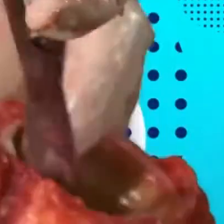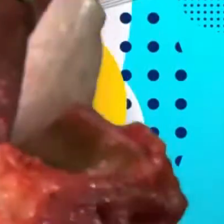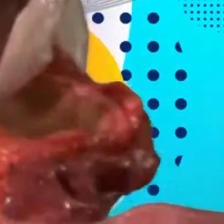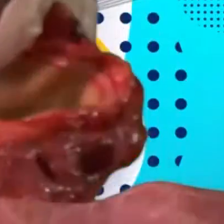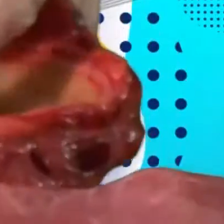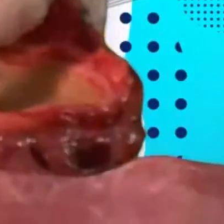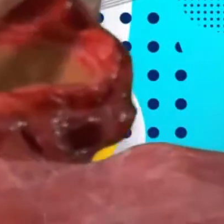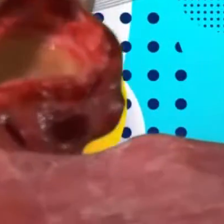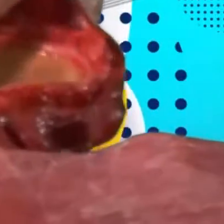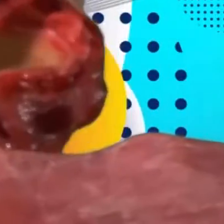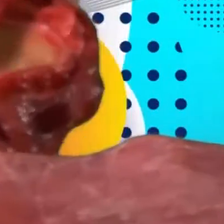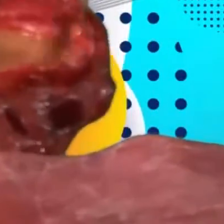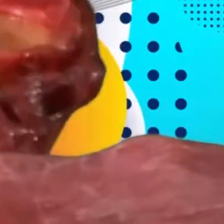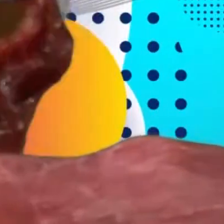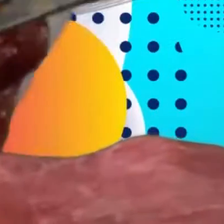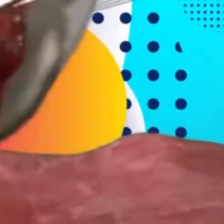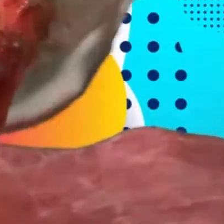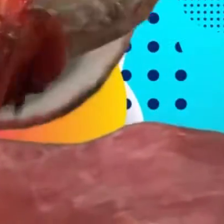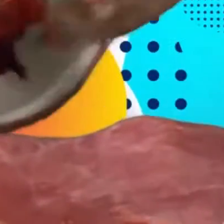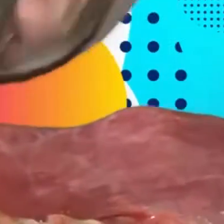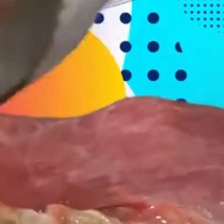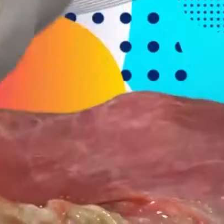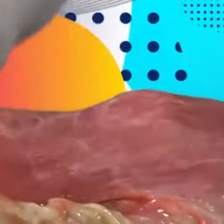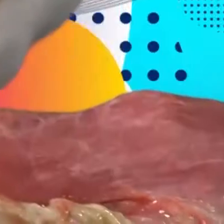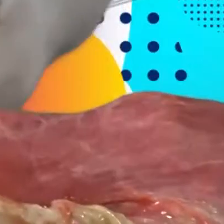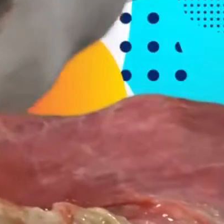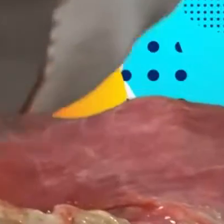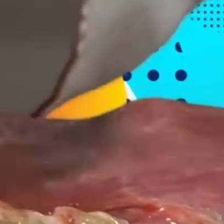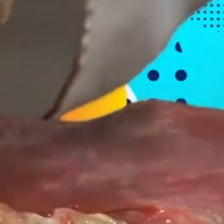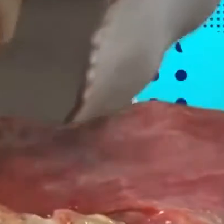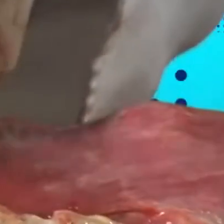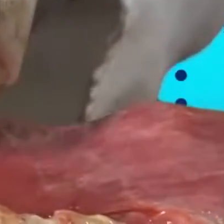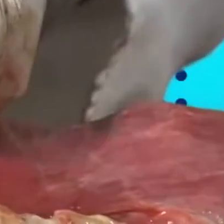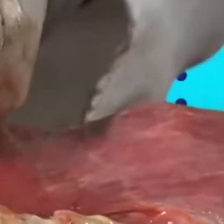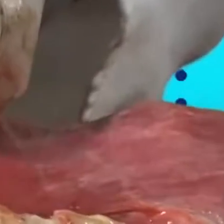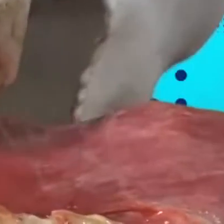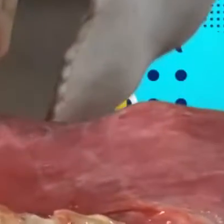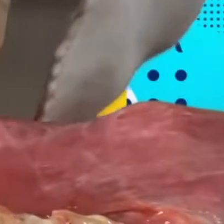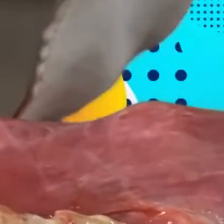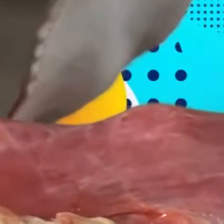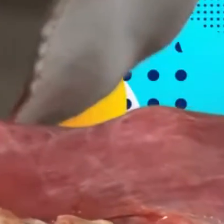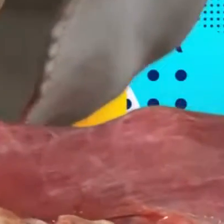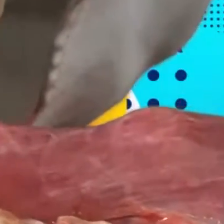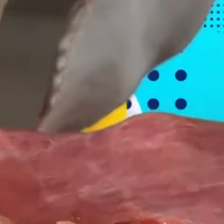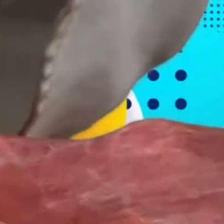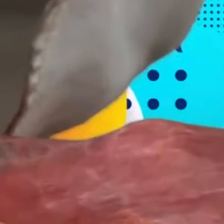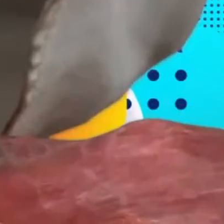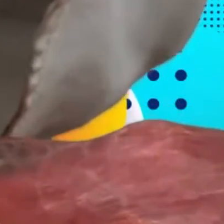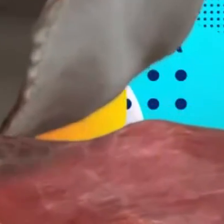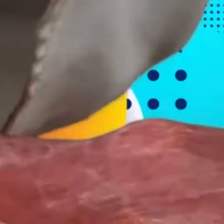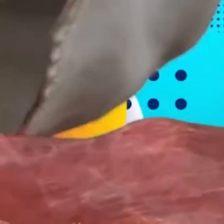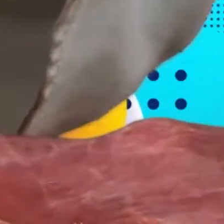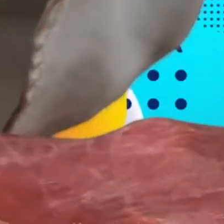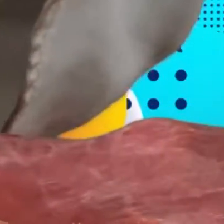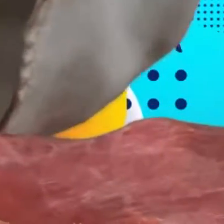back, guys, very simply because I can't cut in the front. Now, I want you to show over here. If I do this,